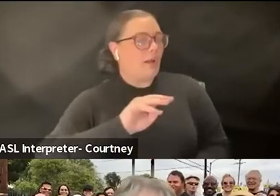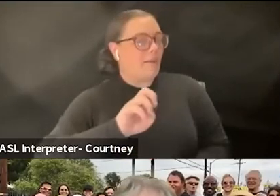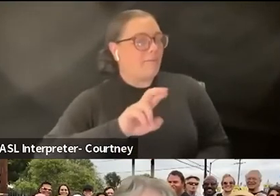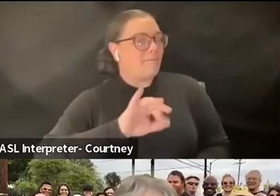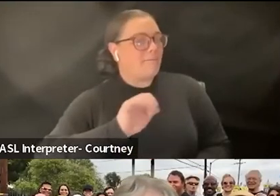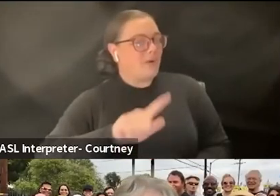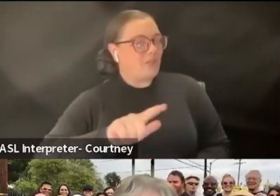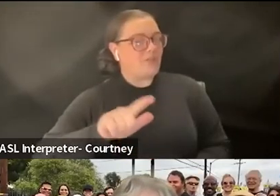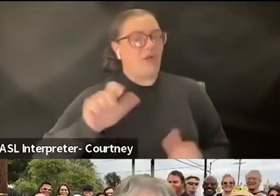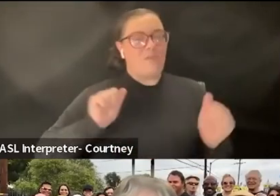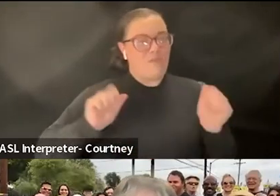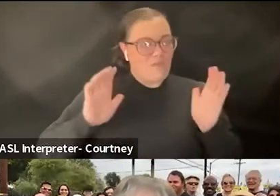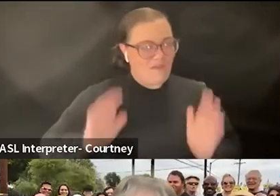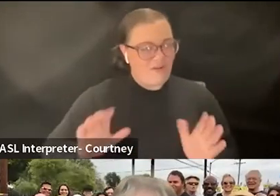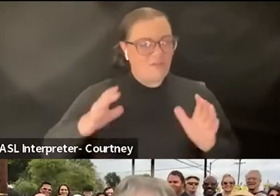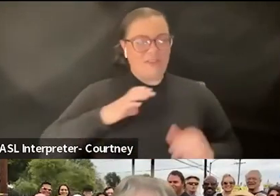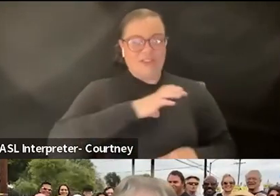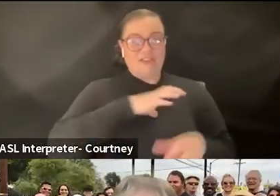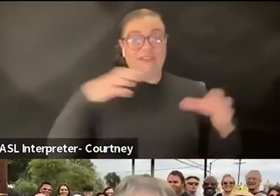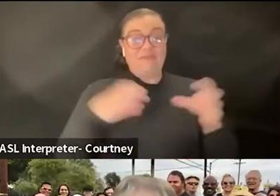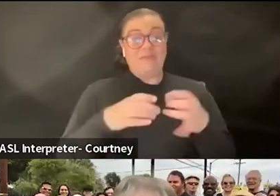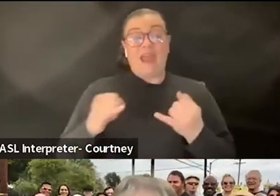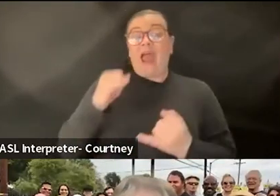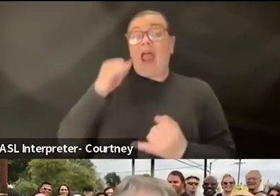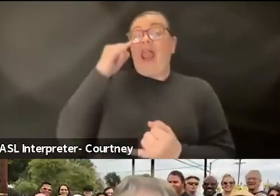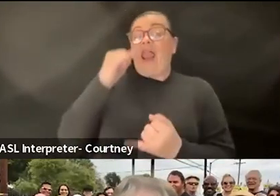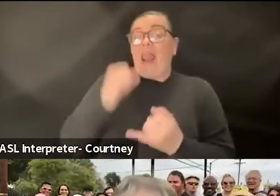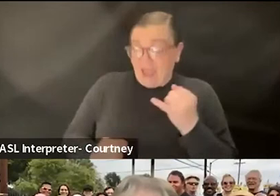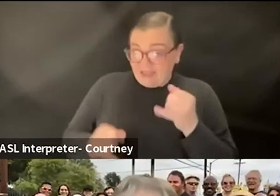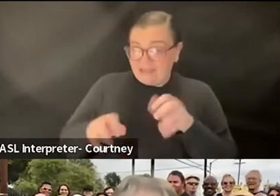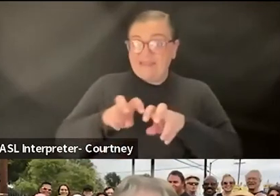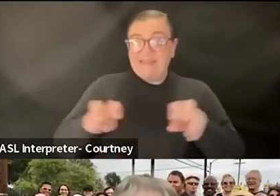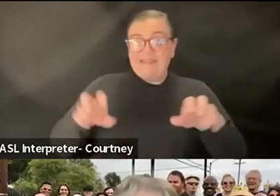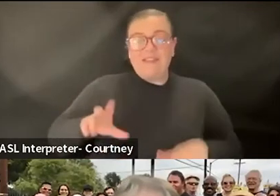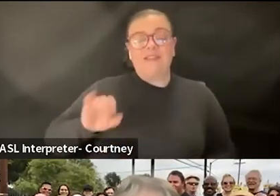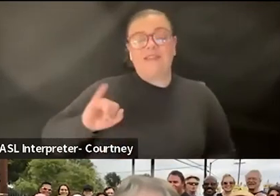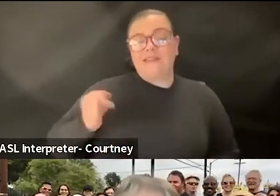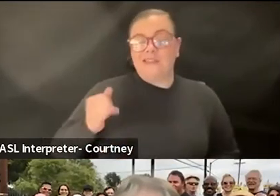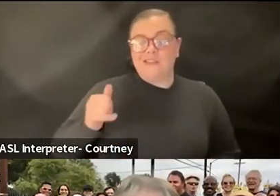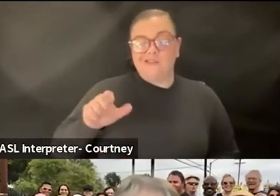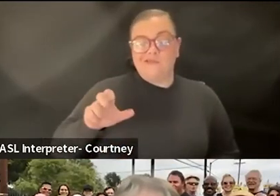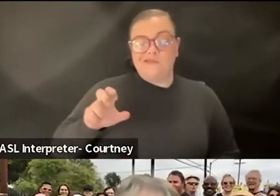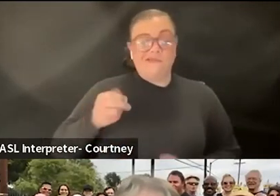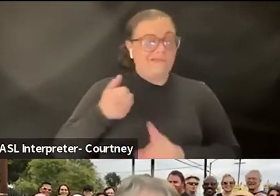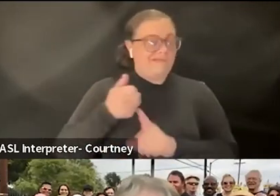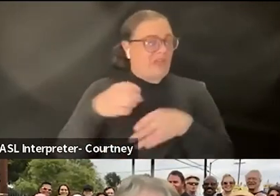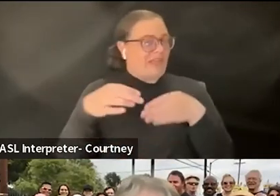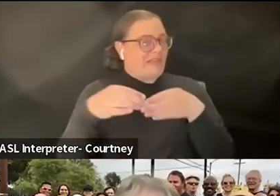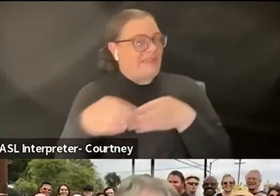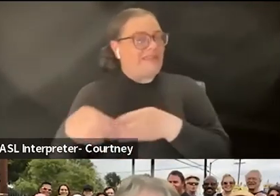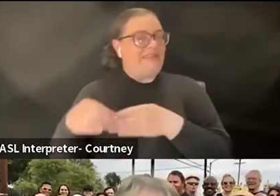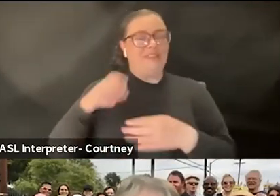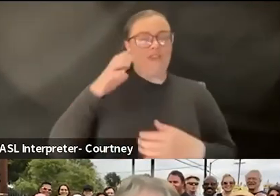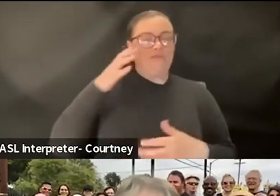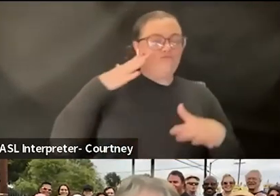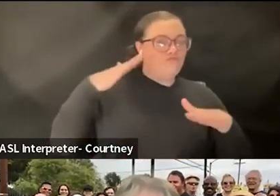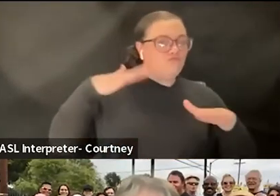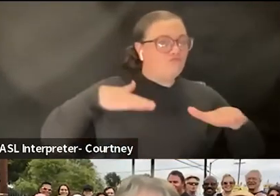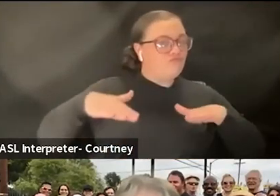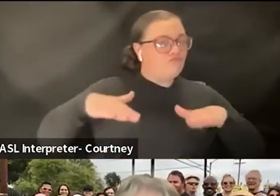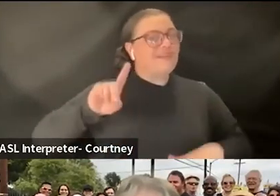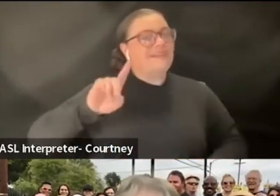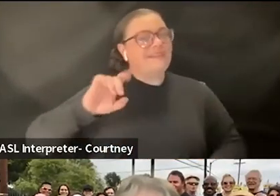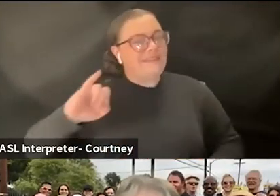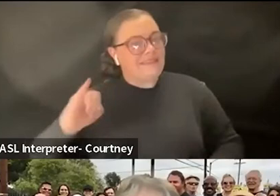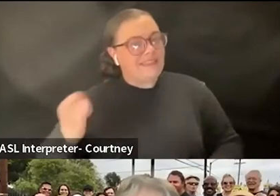out our panel is Jason Kramer, one of the leading radio DJs in the country. Jason has been blasting some of the best music to the Los